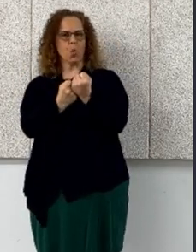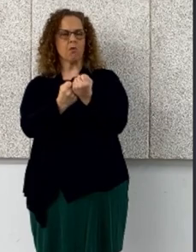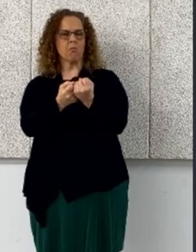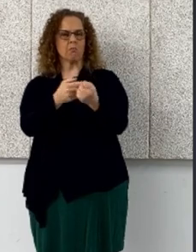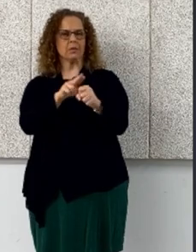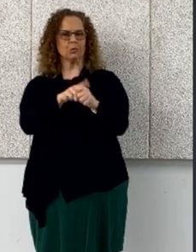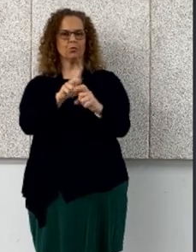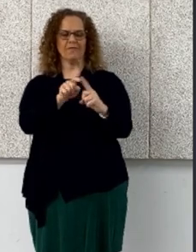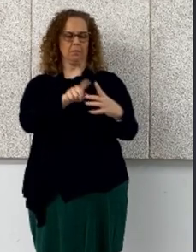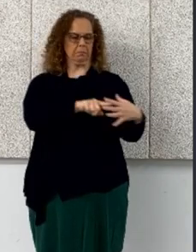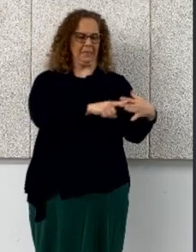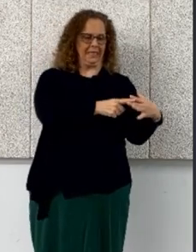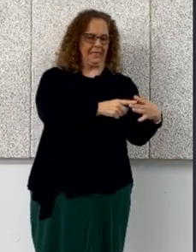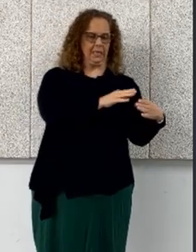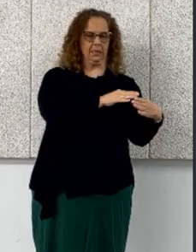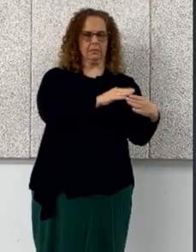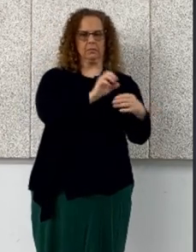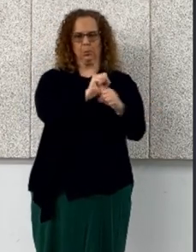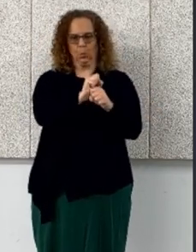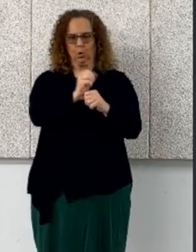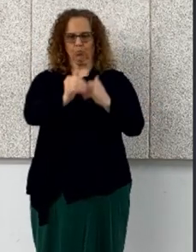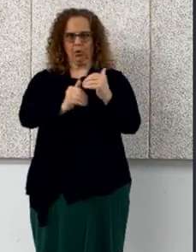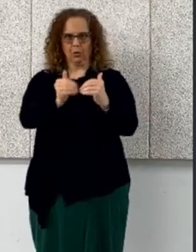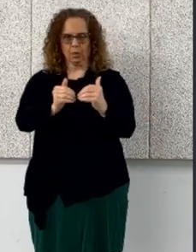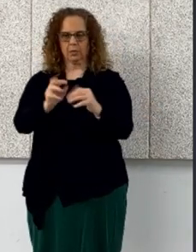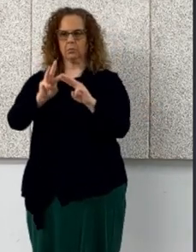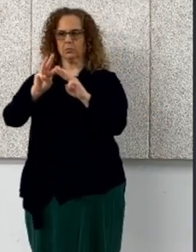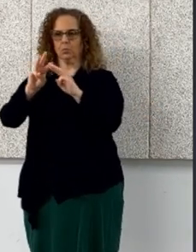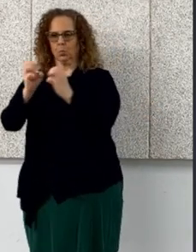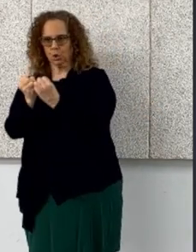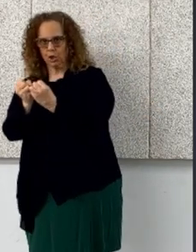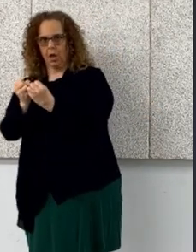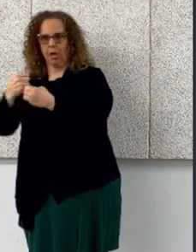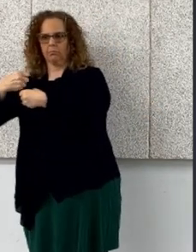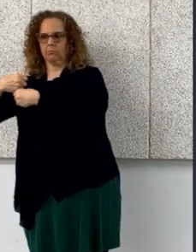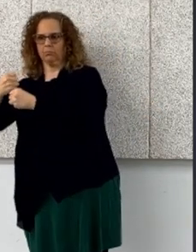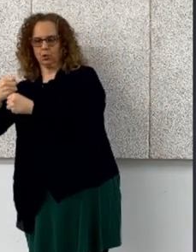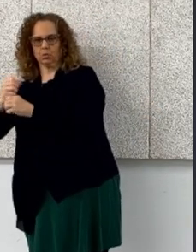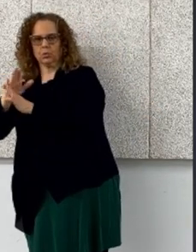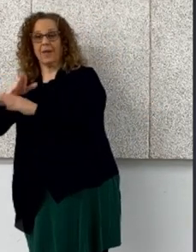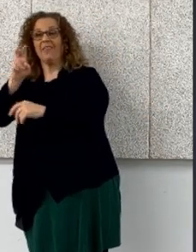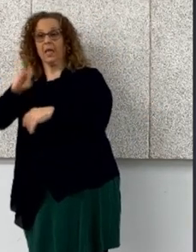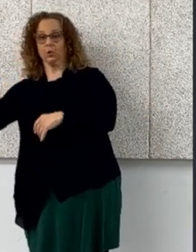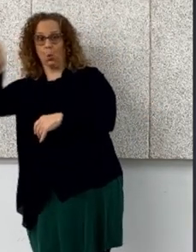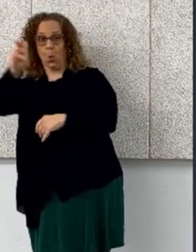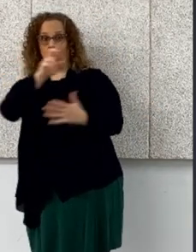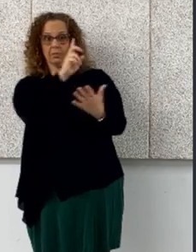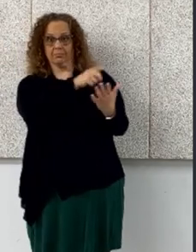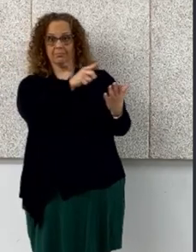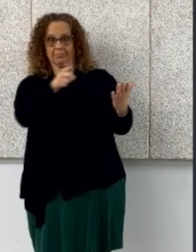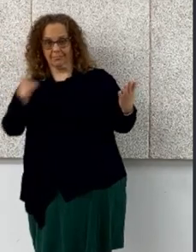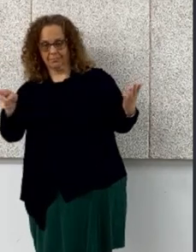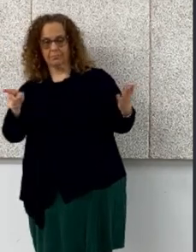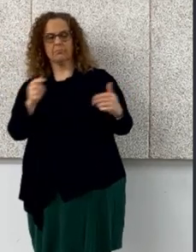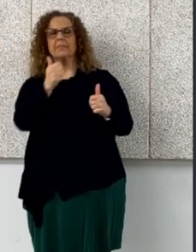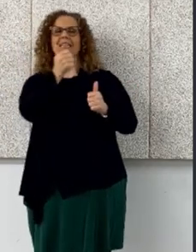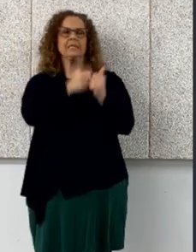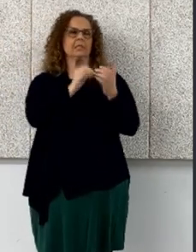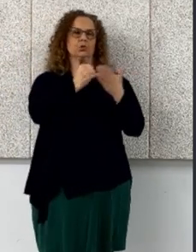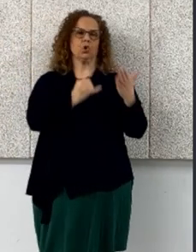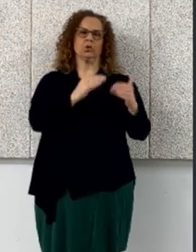from inception through work in progress, workshop, fully premiere the work, and help launch it on tour. Every artist's process is different,